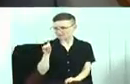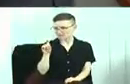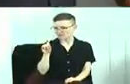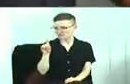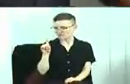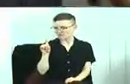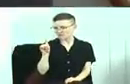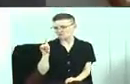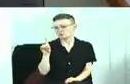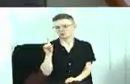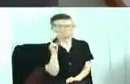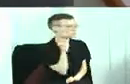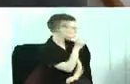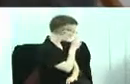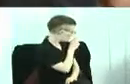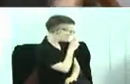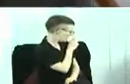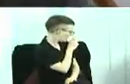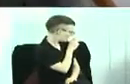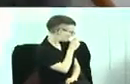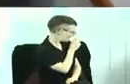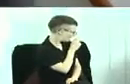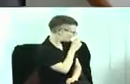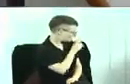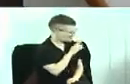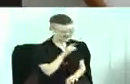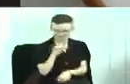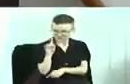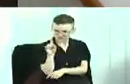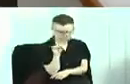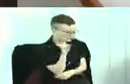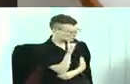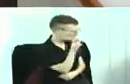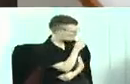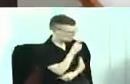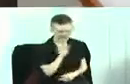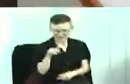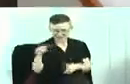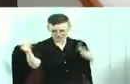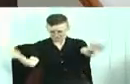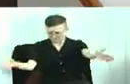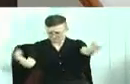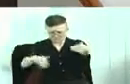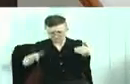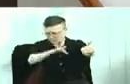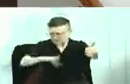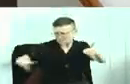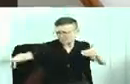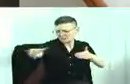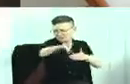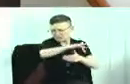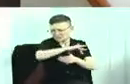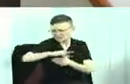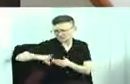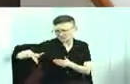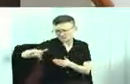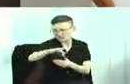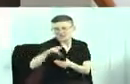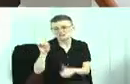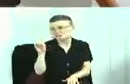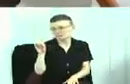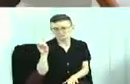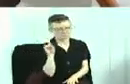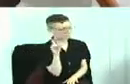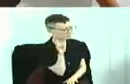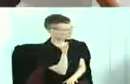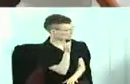she turns away from all of that emptiness. She turns away from the empty space of that dead tomb. She turns